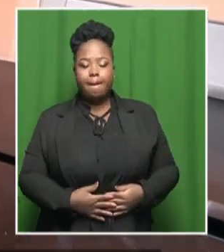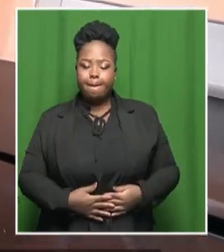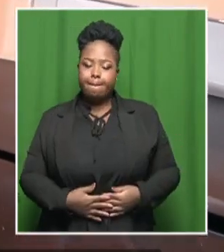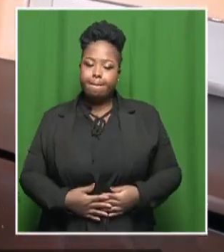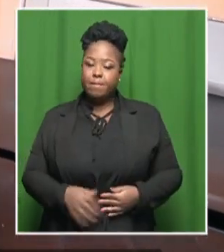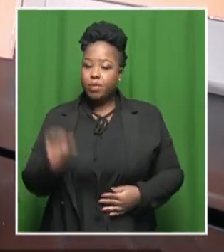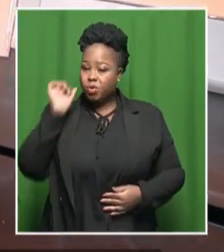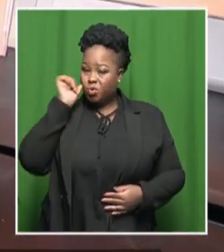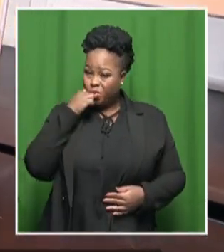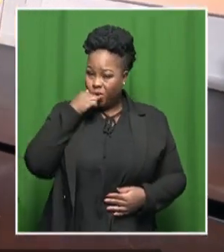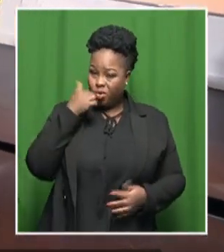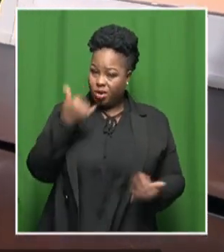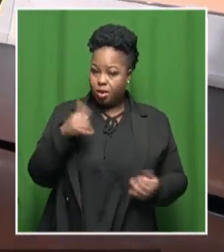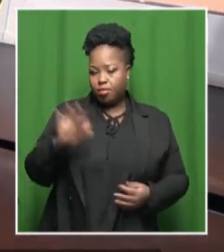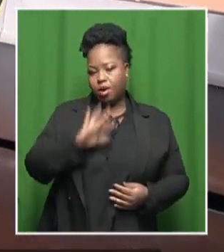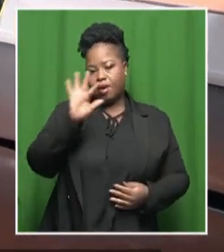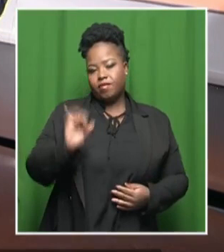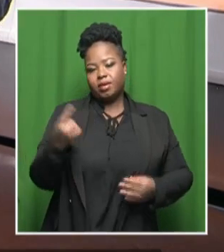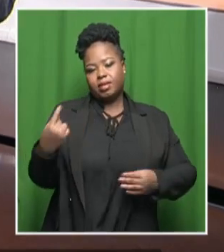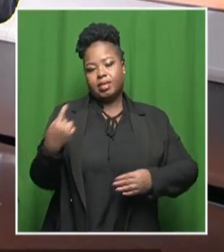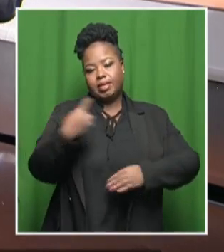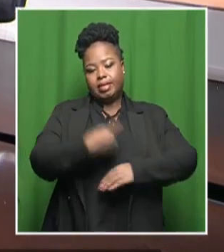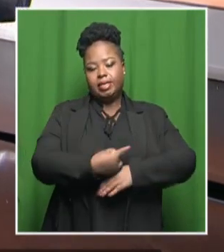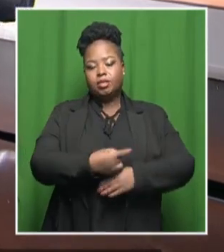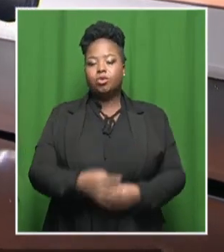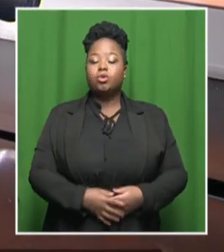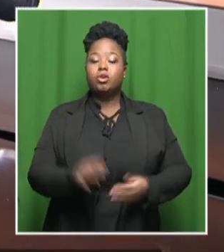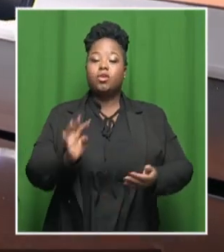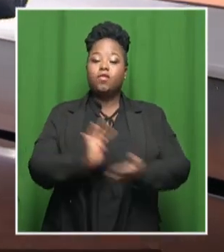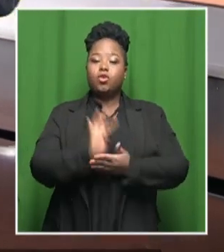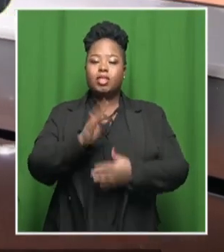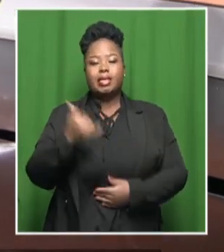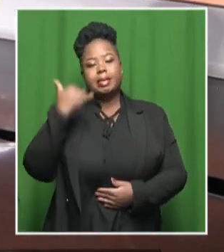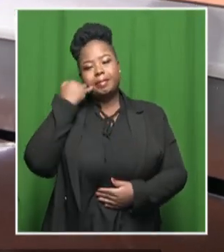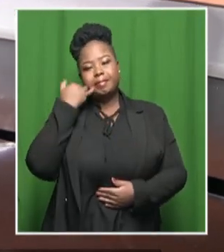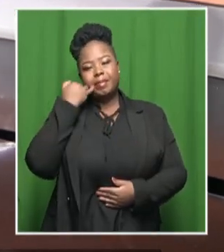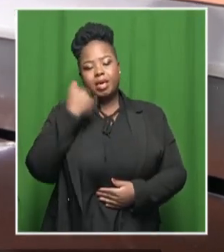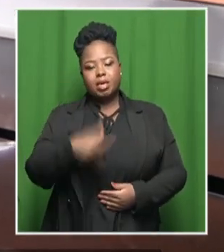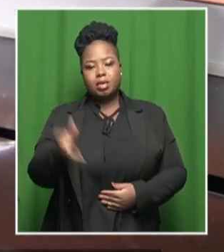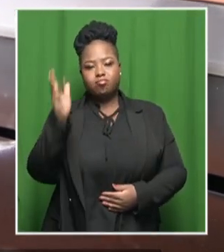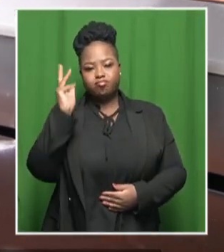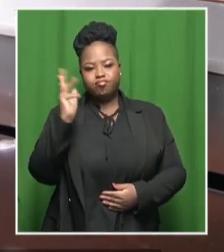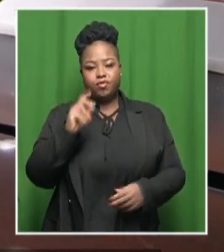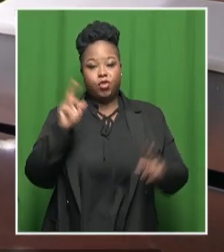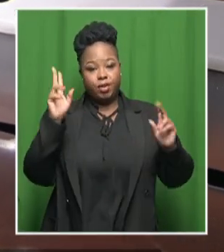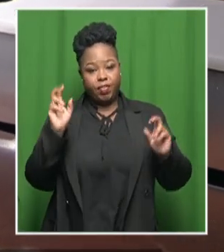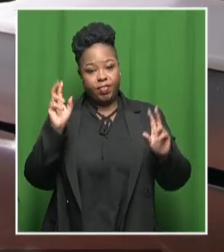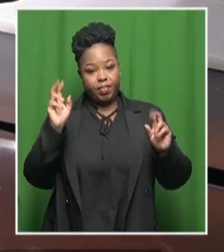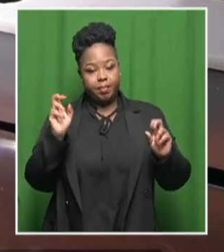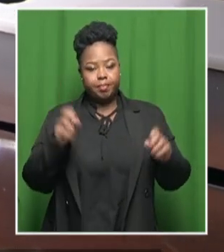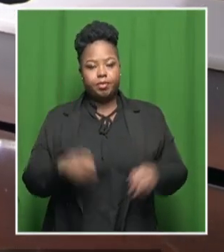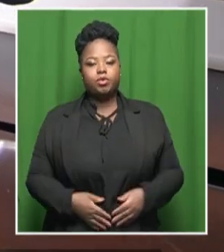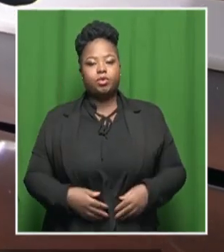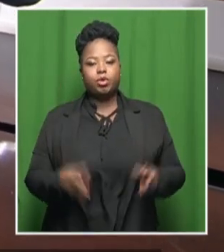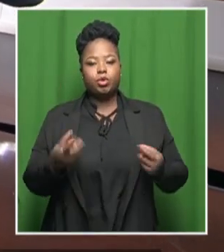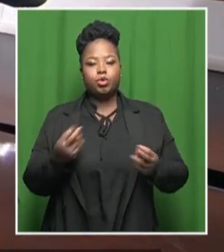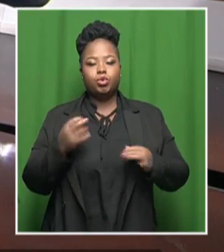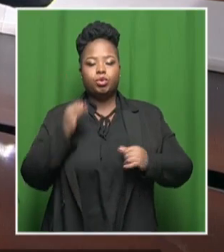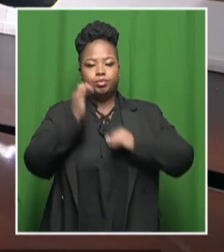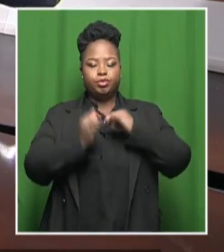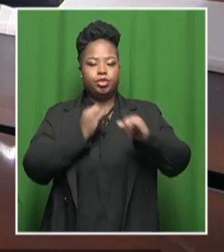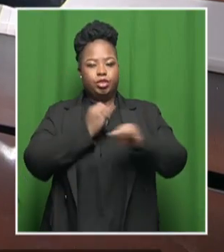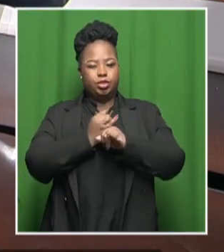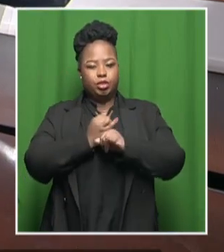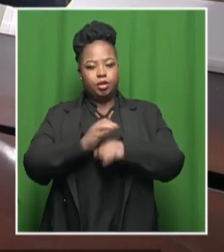obviously tomorrow being Africa Day, you'll be delivering the 14th Thabo Mbeki Lecture under the theme, The New International Scramble for